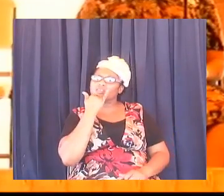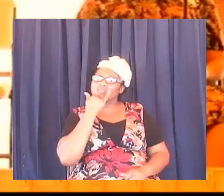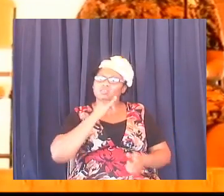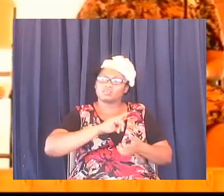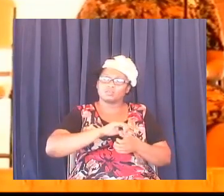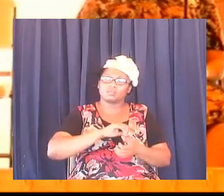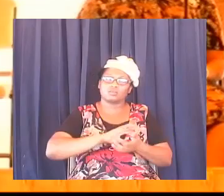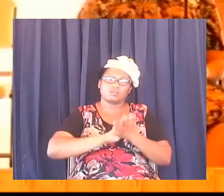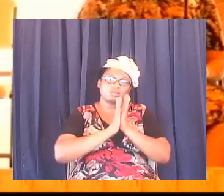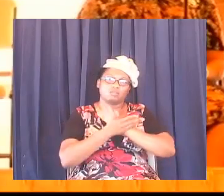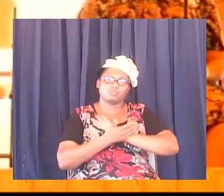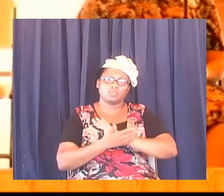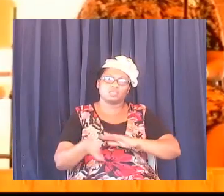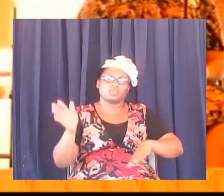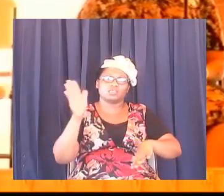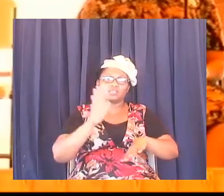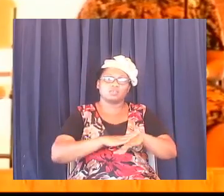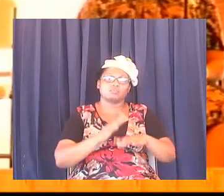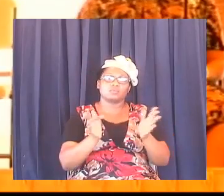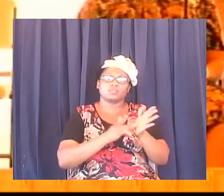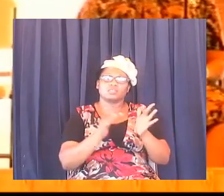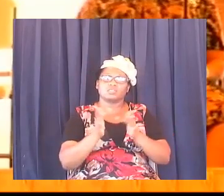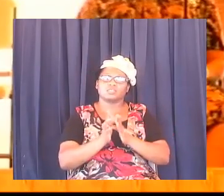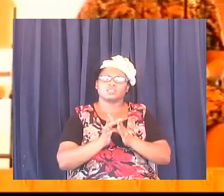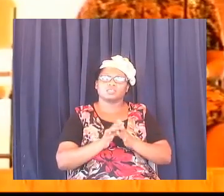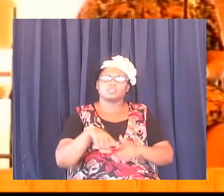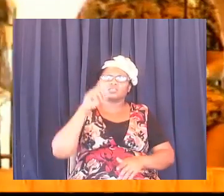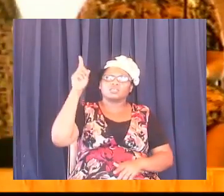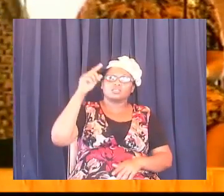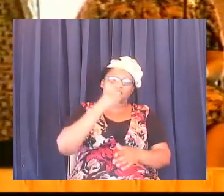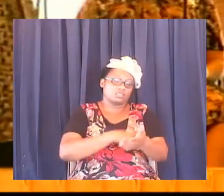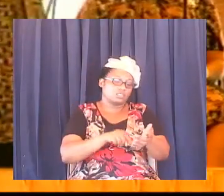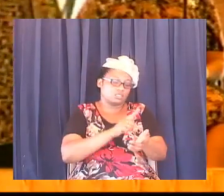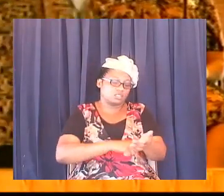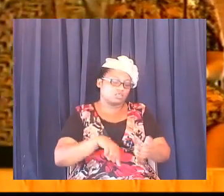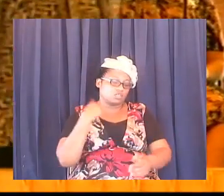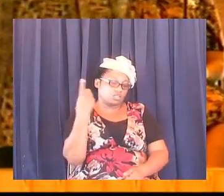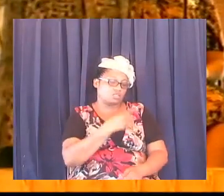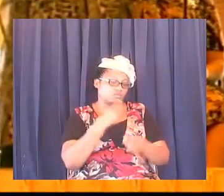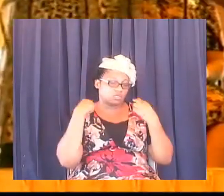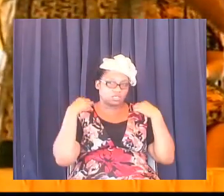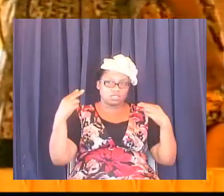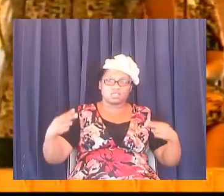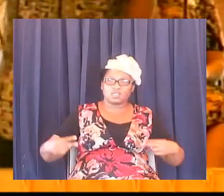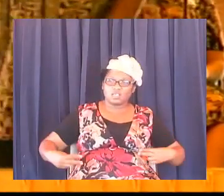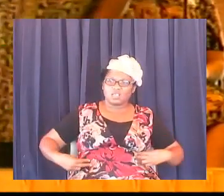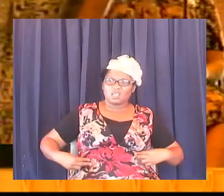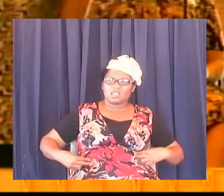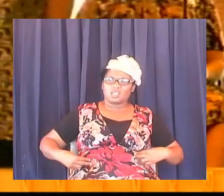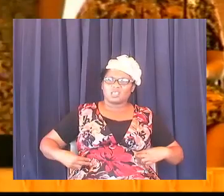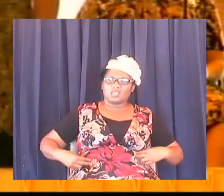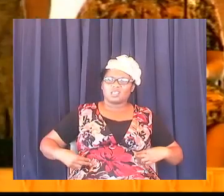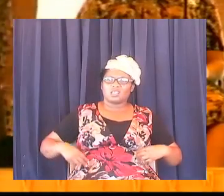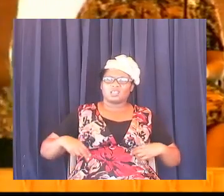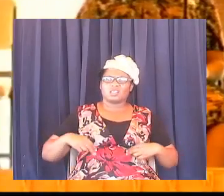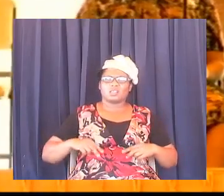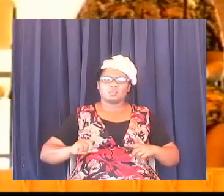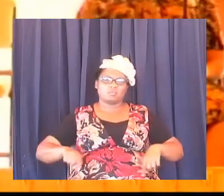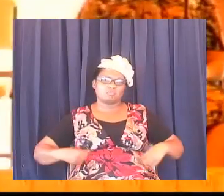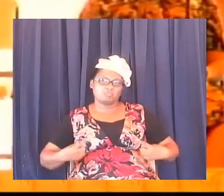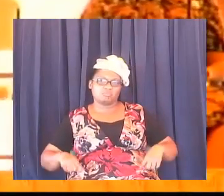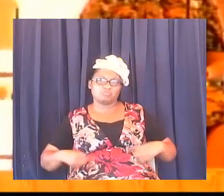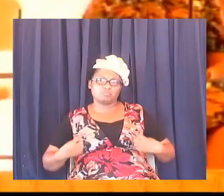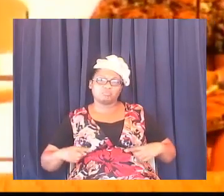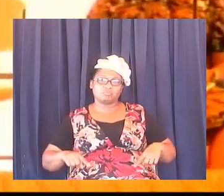him, and with his stripes we are healed. Verse 10 said, yet it pleased the Lord to bruise him. Praise